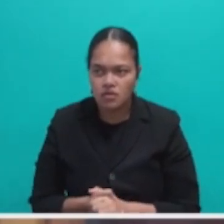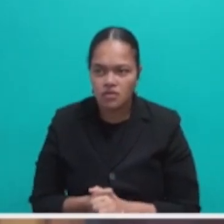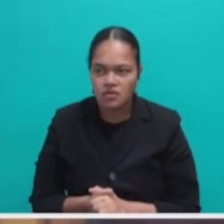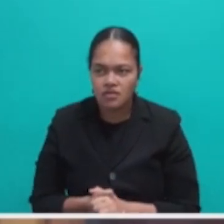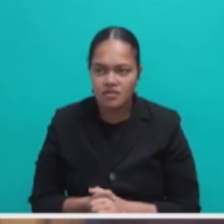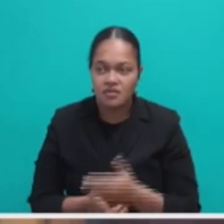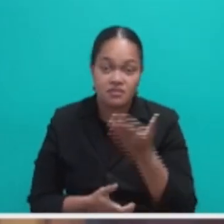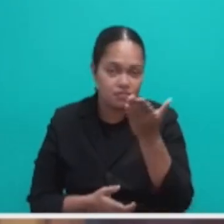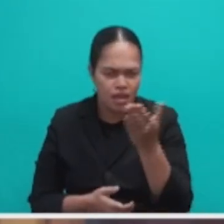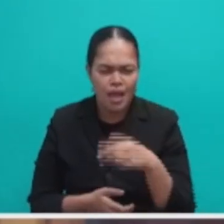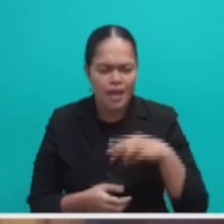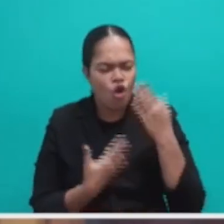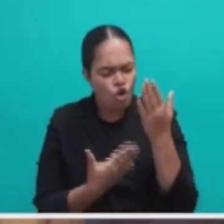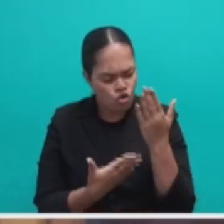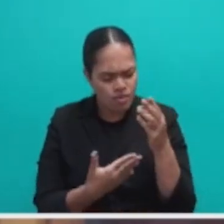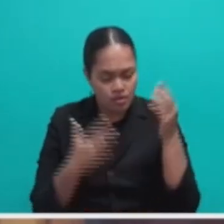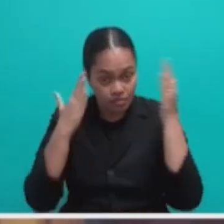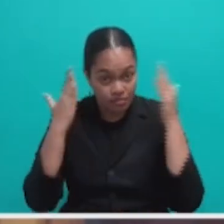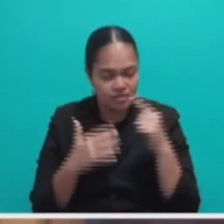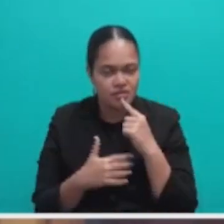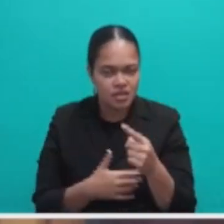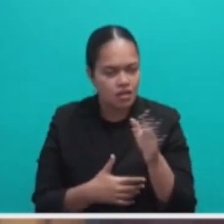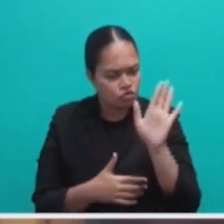honorable members. Mr. Speaker,